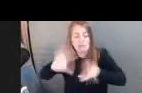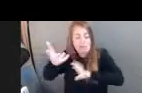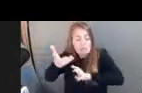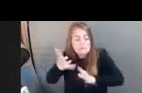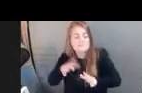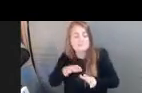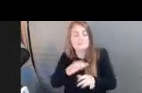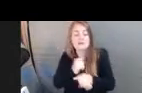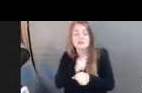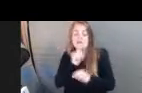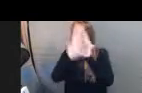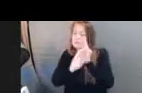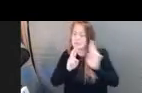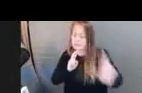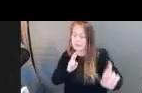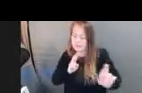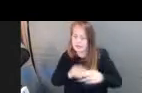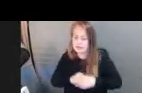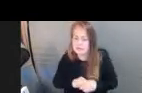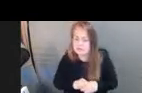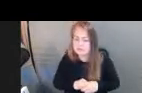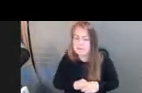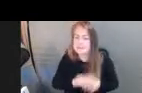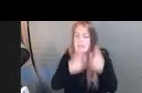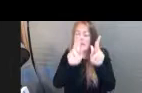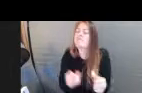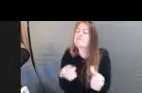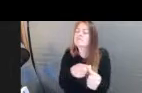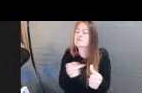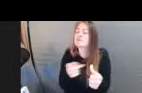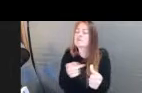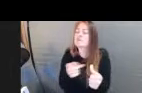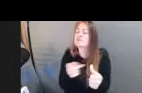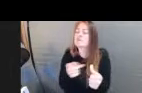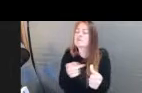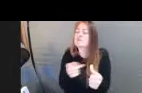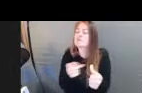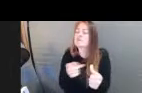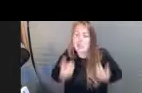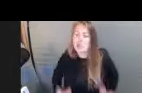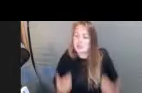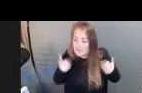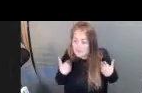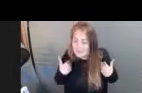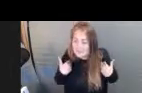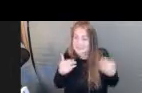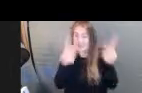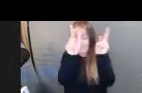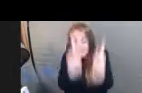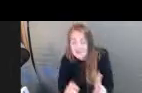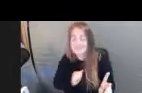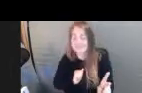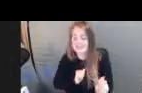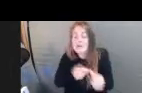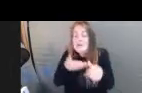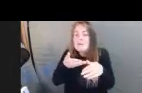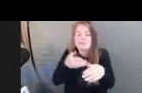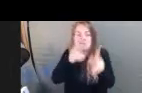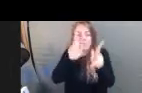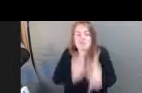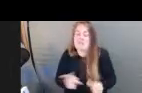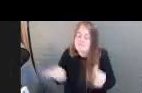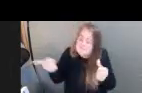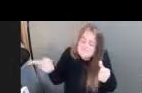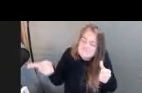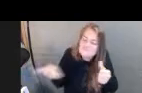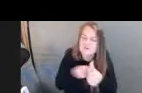someone the way you wish to be treated and put the person first. Remember their humanity. Remember that they are a person before they are any kind of disability or